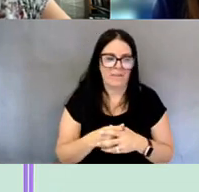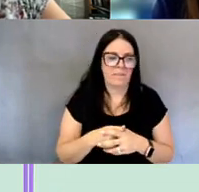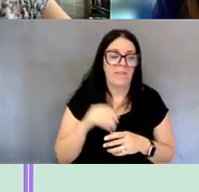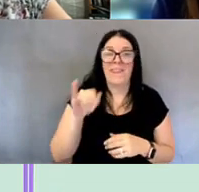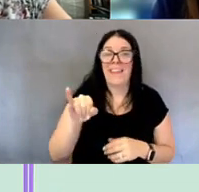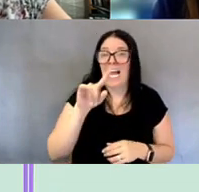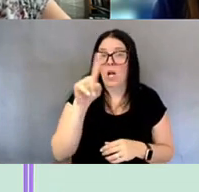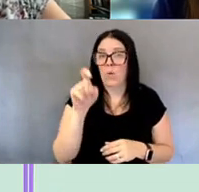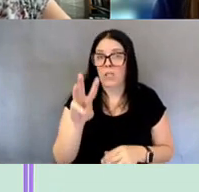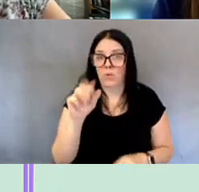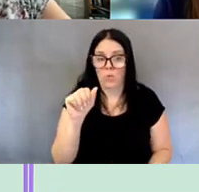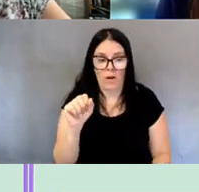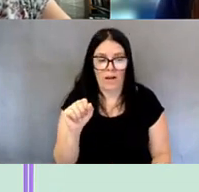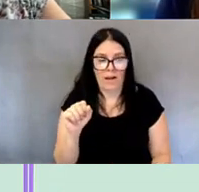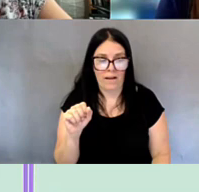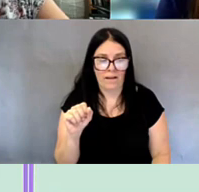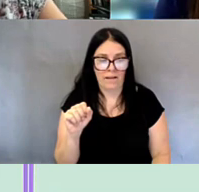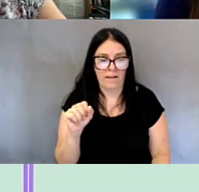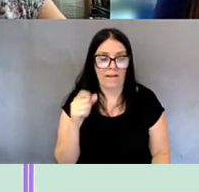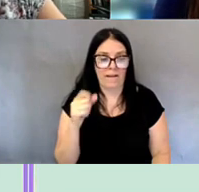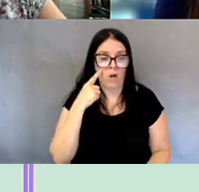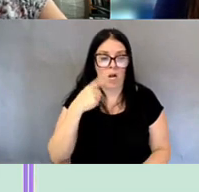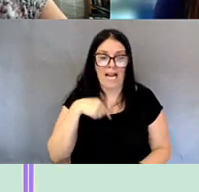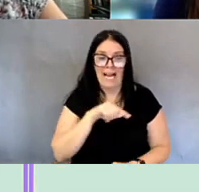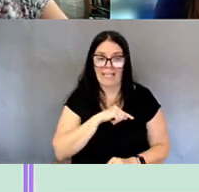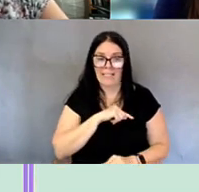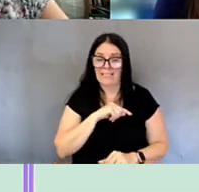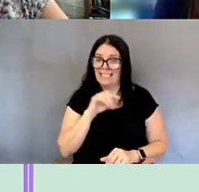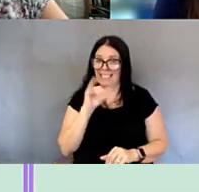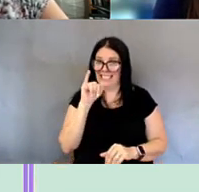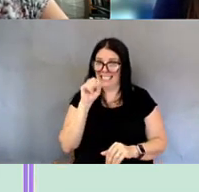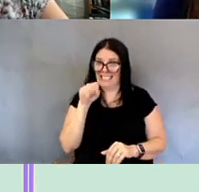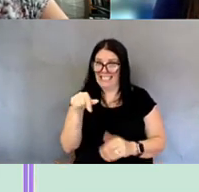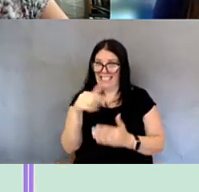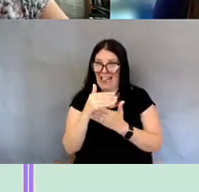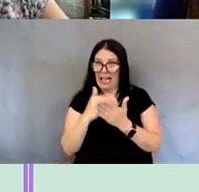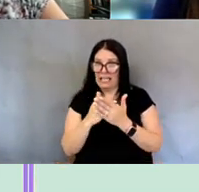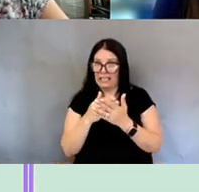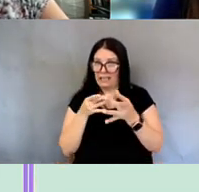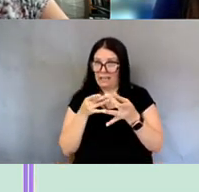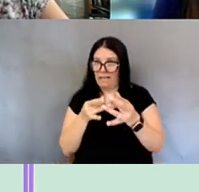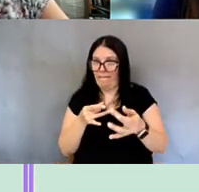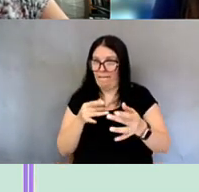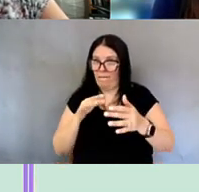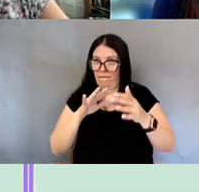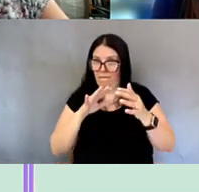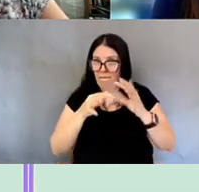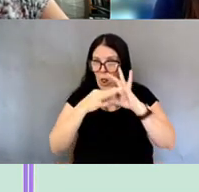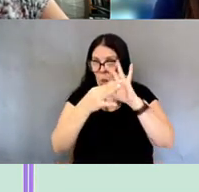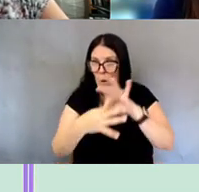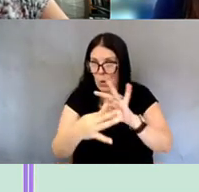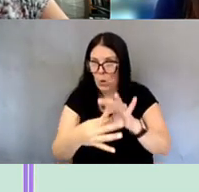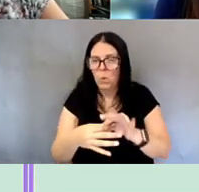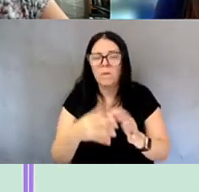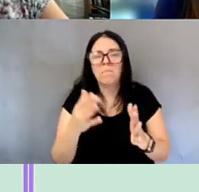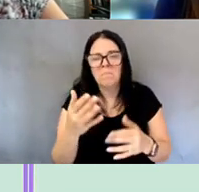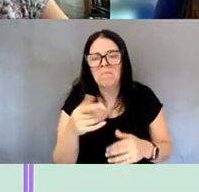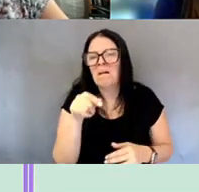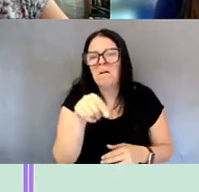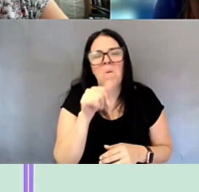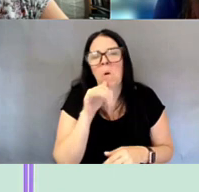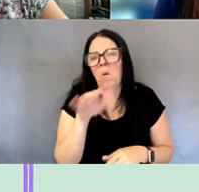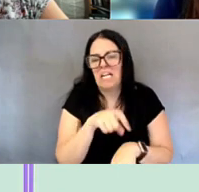was, for us as well, is this lesson flowing? What do you all think? This is not going to take too